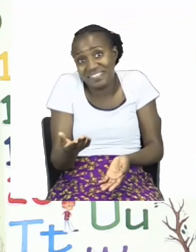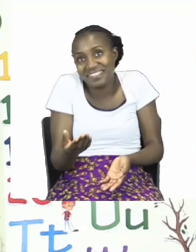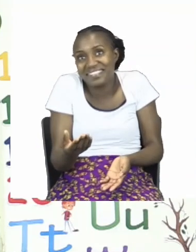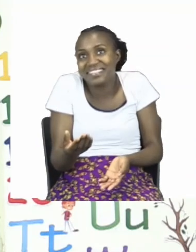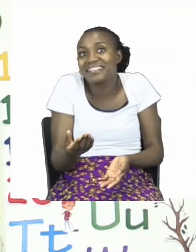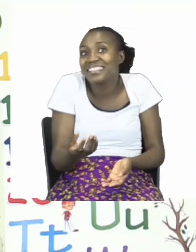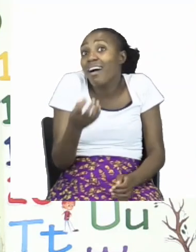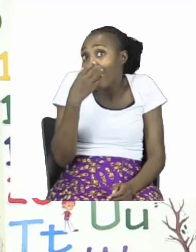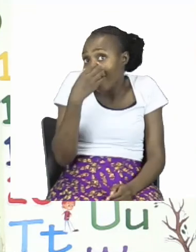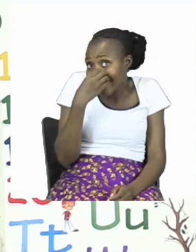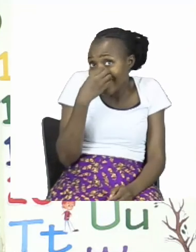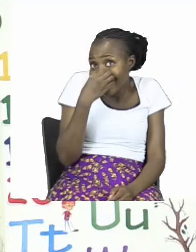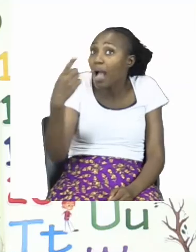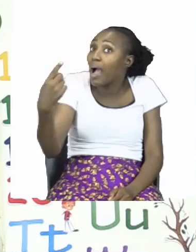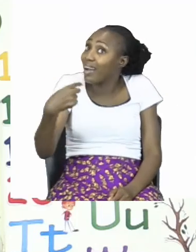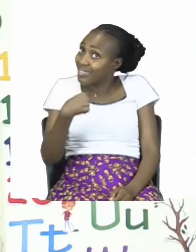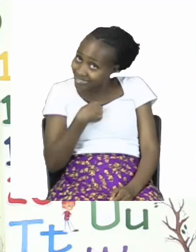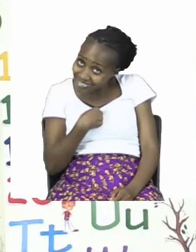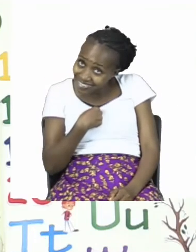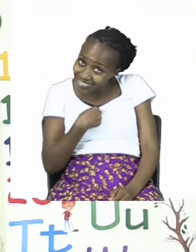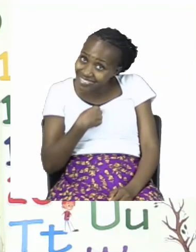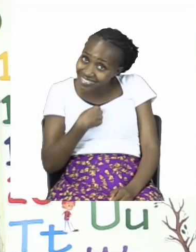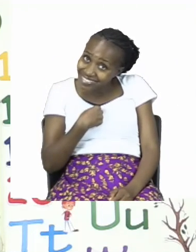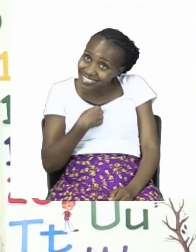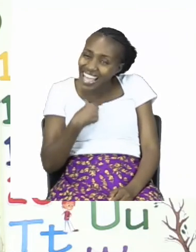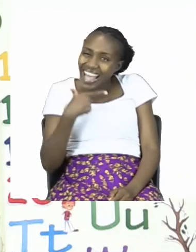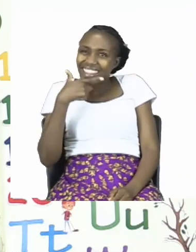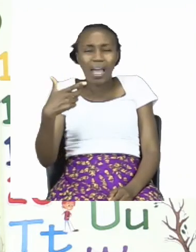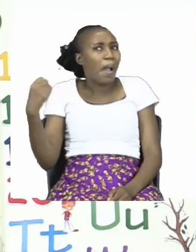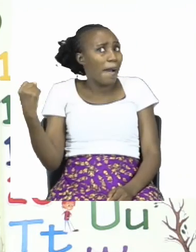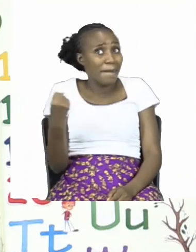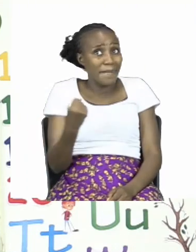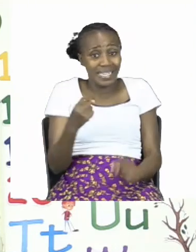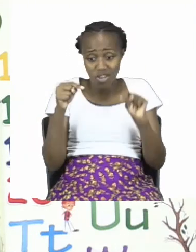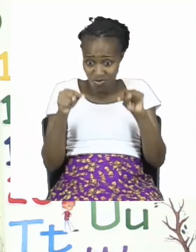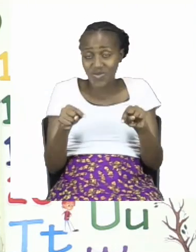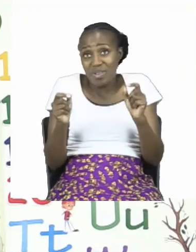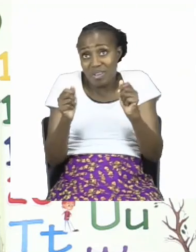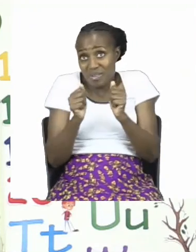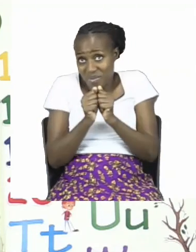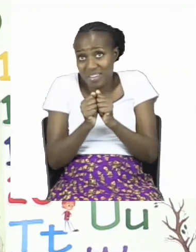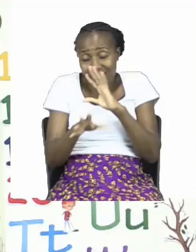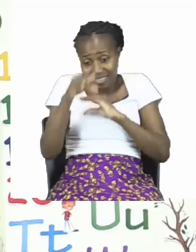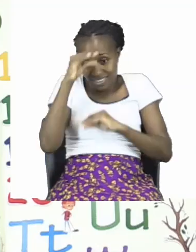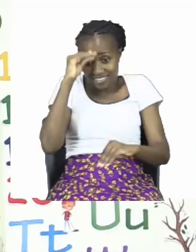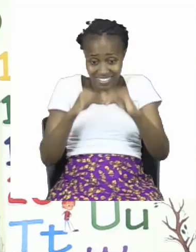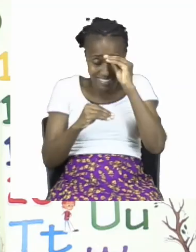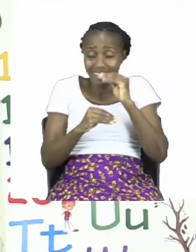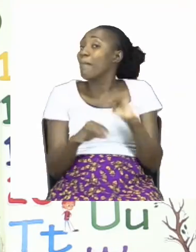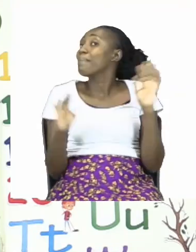So, from Sashi and I would like to say thank you so much for joining us today